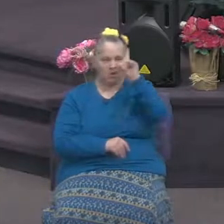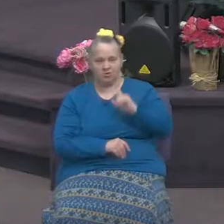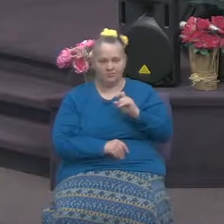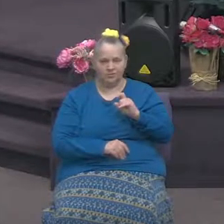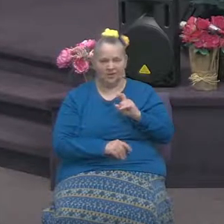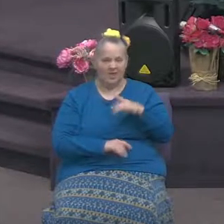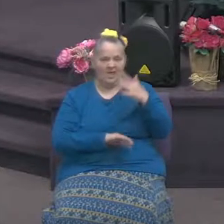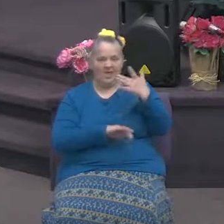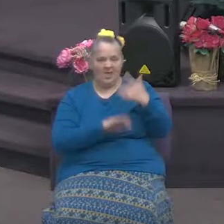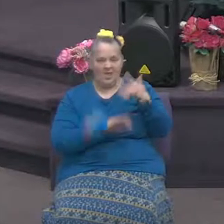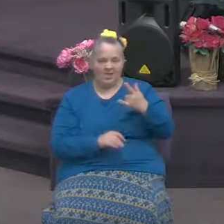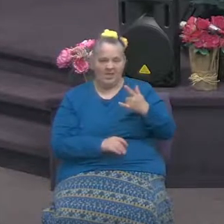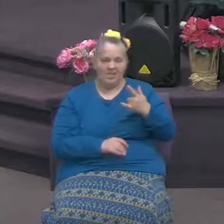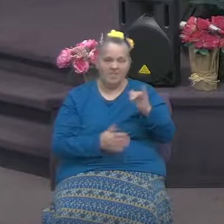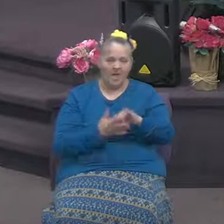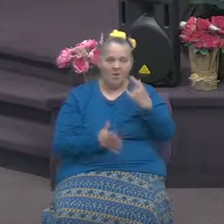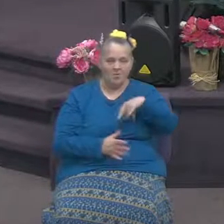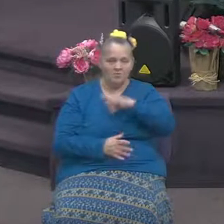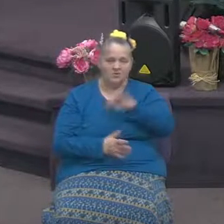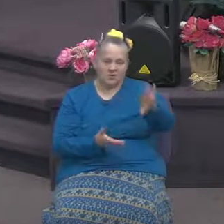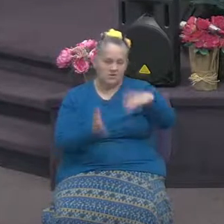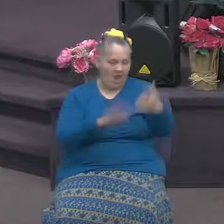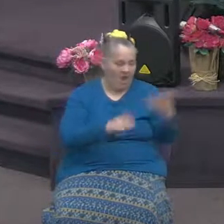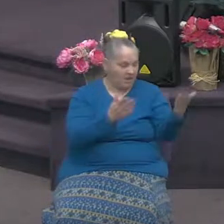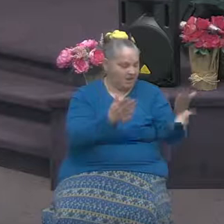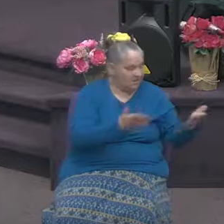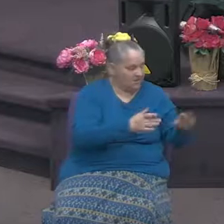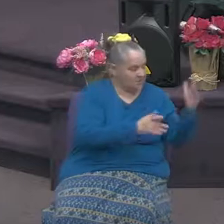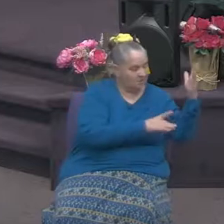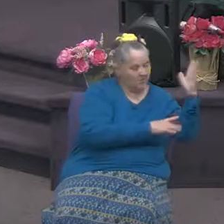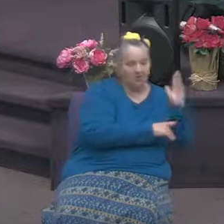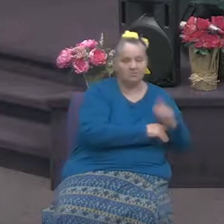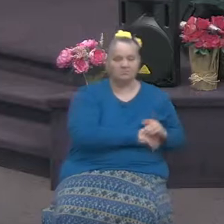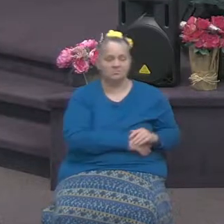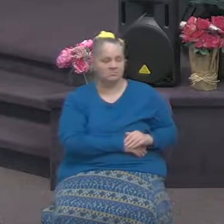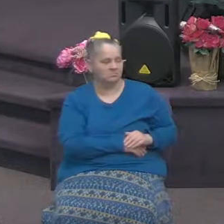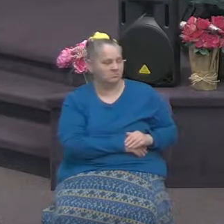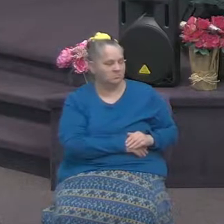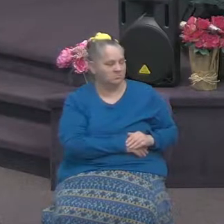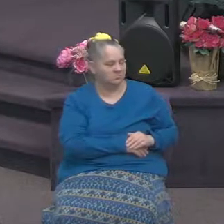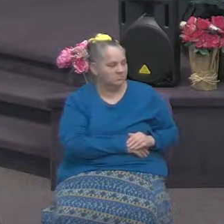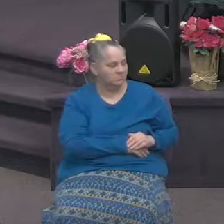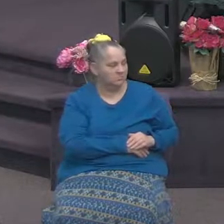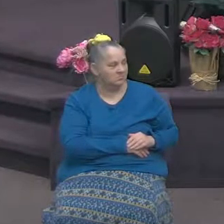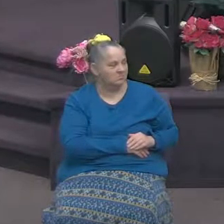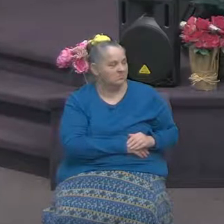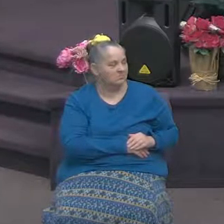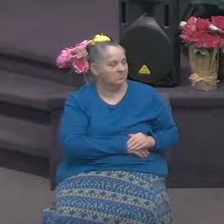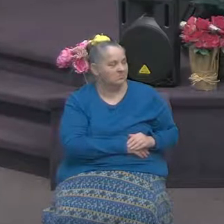the Egyptians than that we should die in the wilderness.